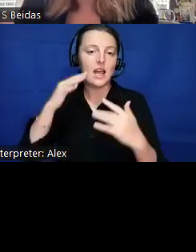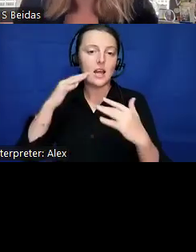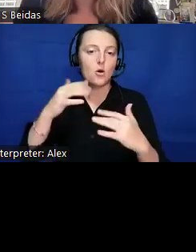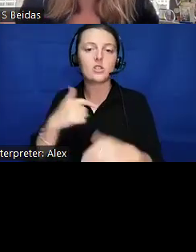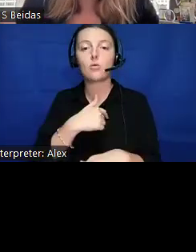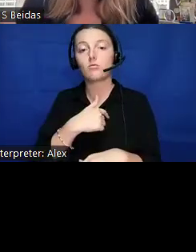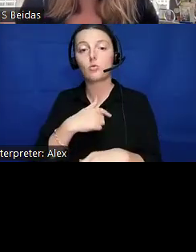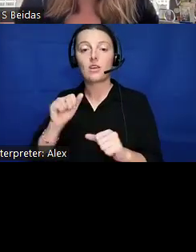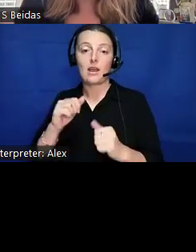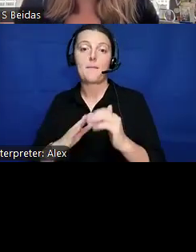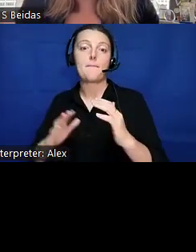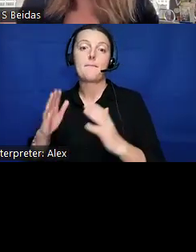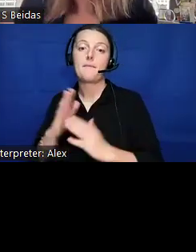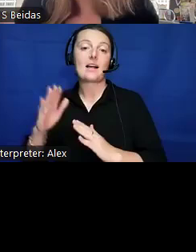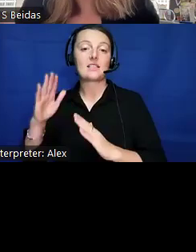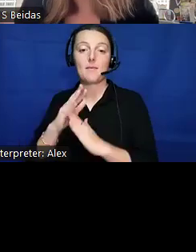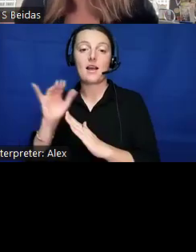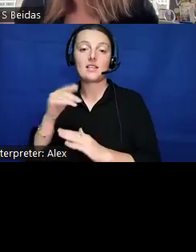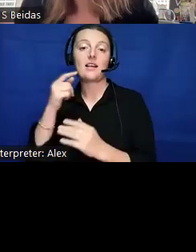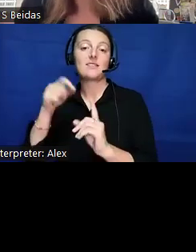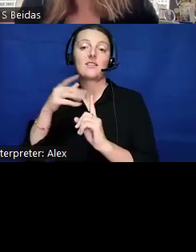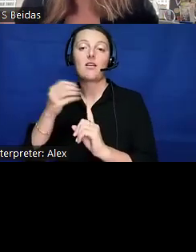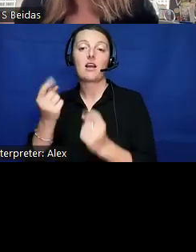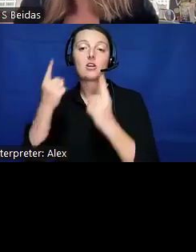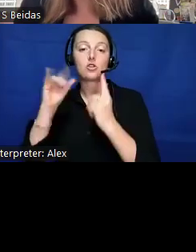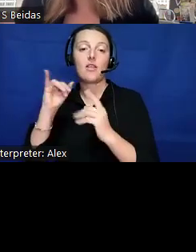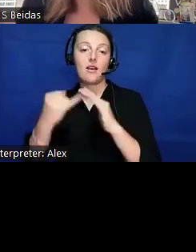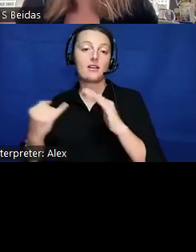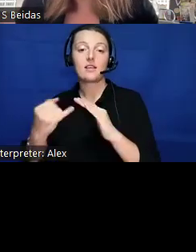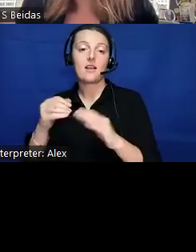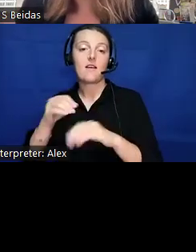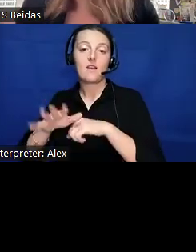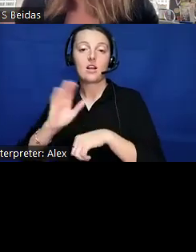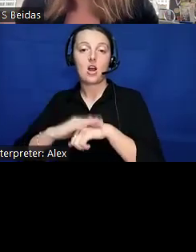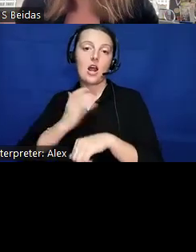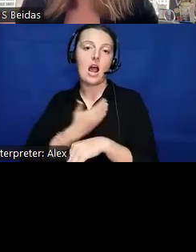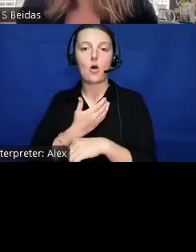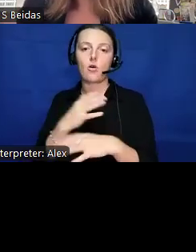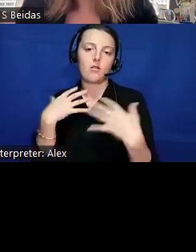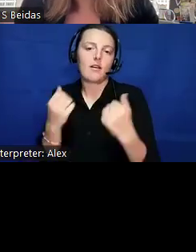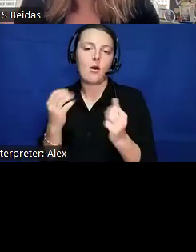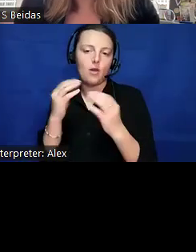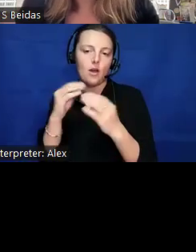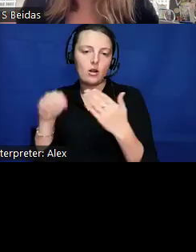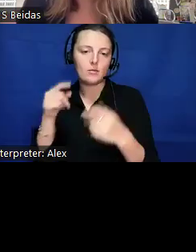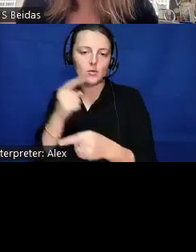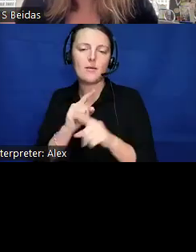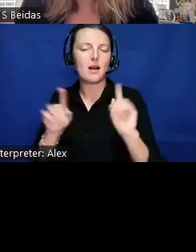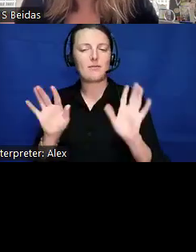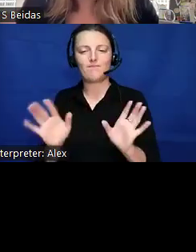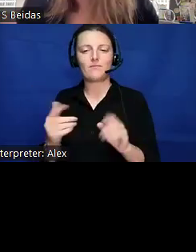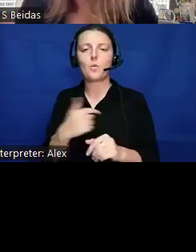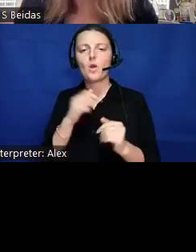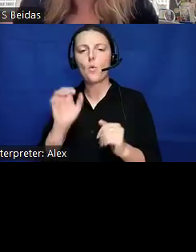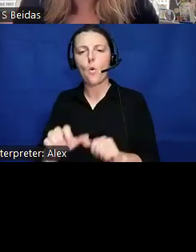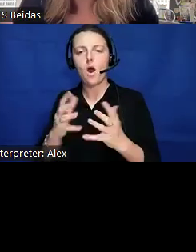our thing on our health outcomes. That's not how we see it in implementation. We see context as queen. We want to understand